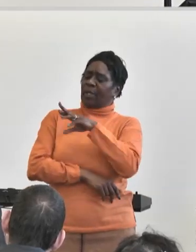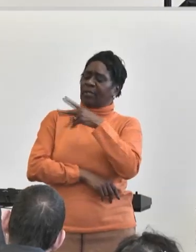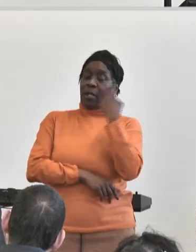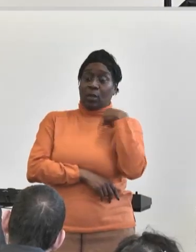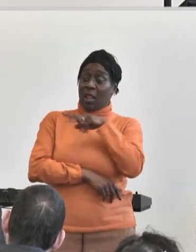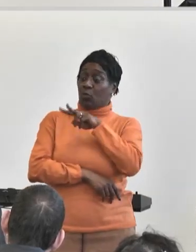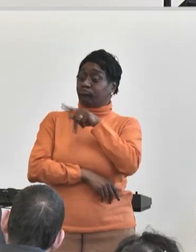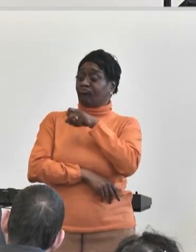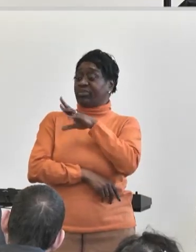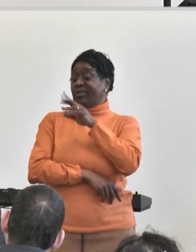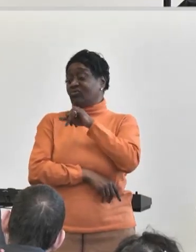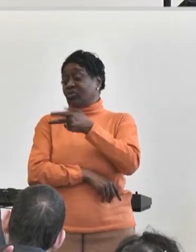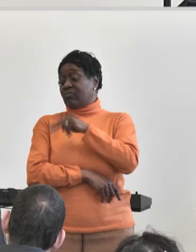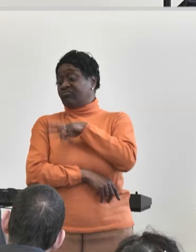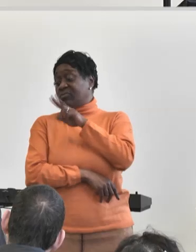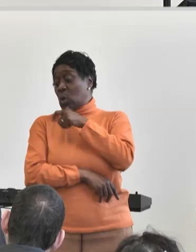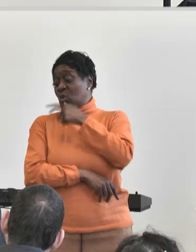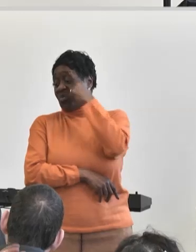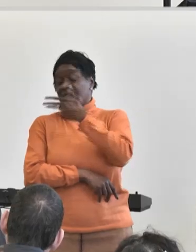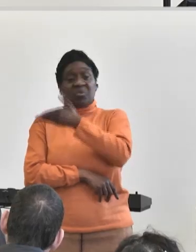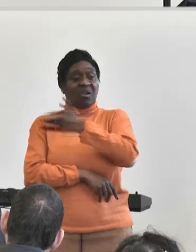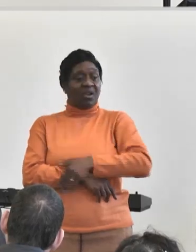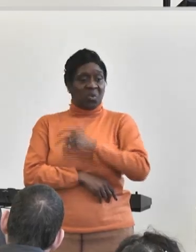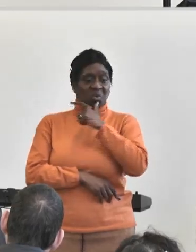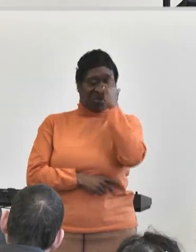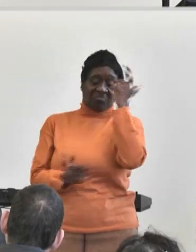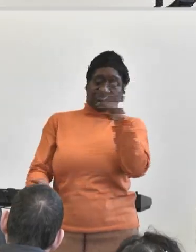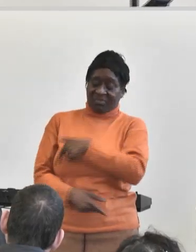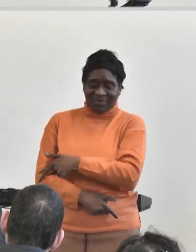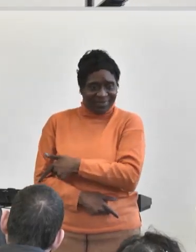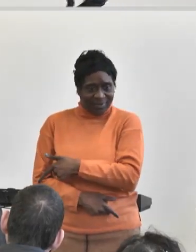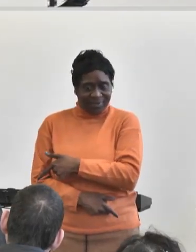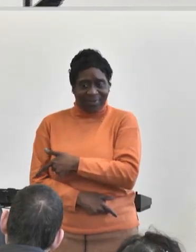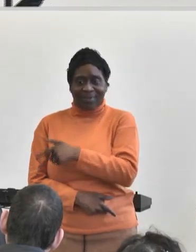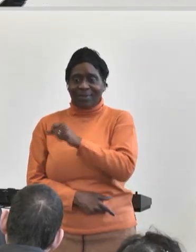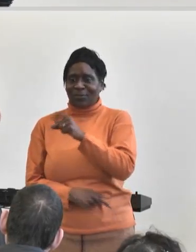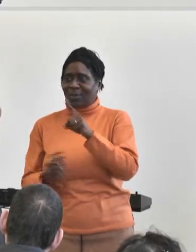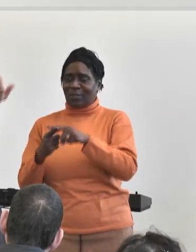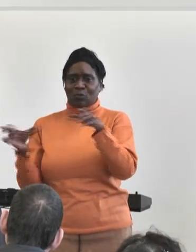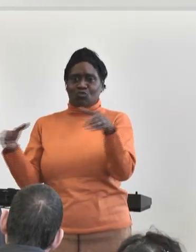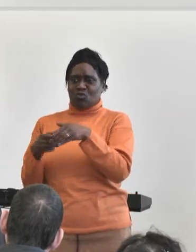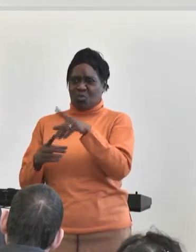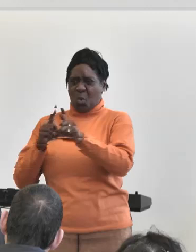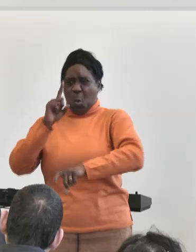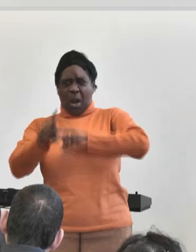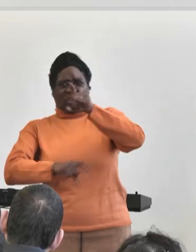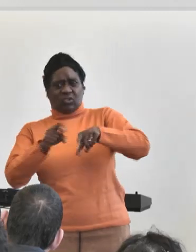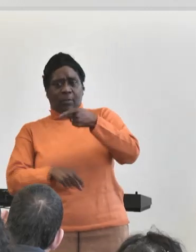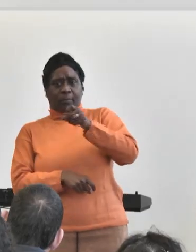John. Who do you guys think you are? And so there's this whole group questioning them.